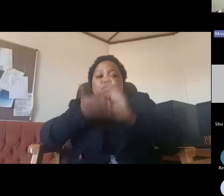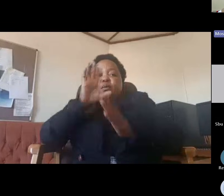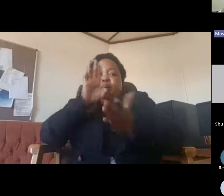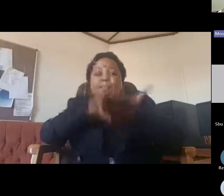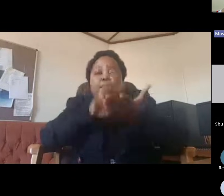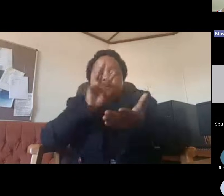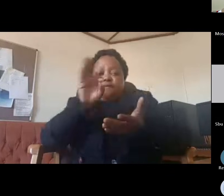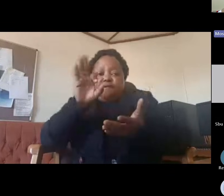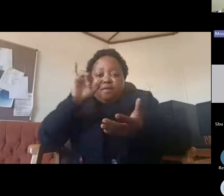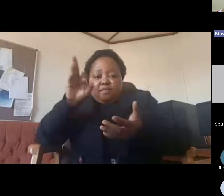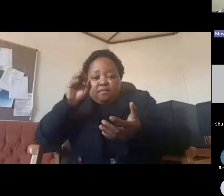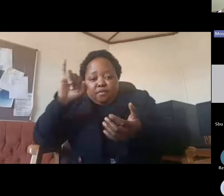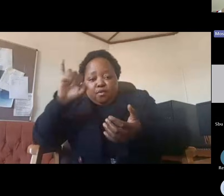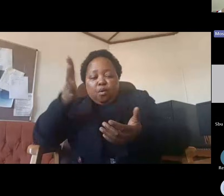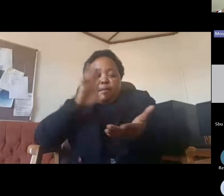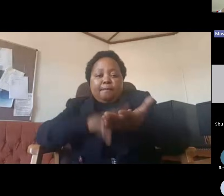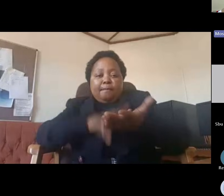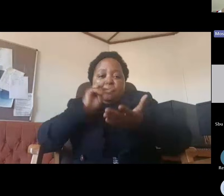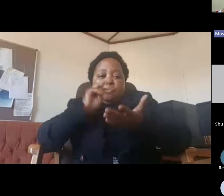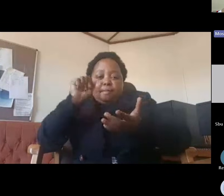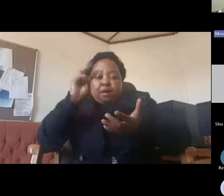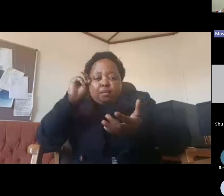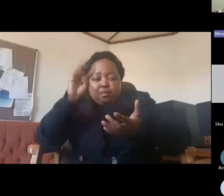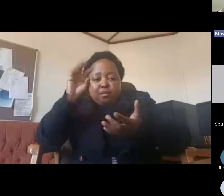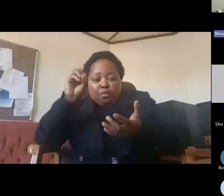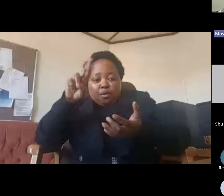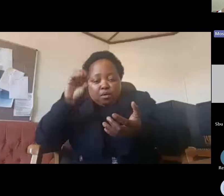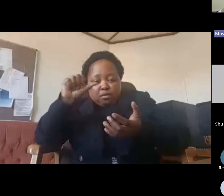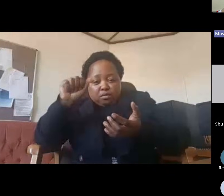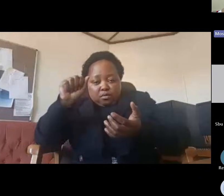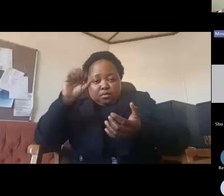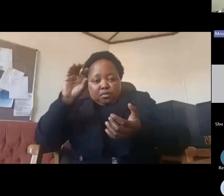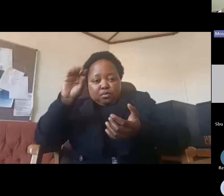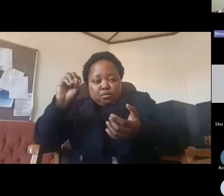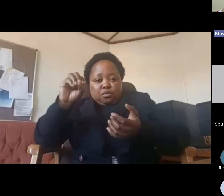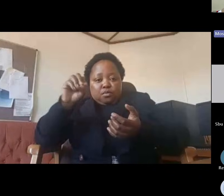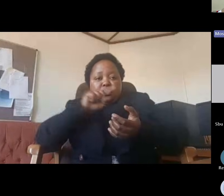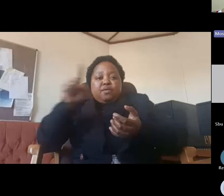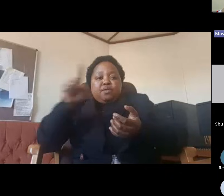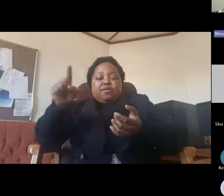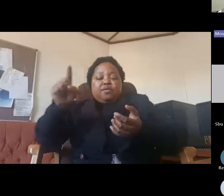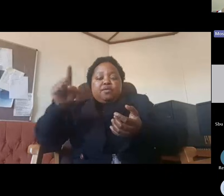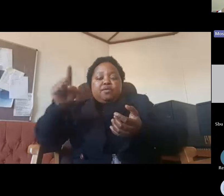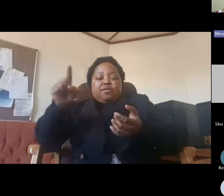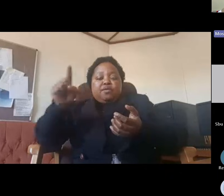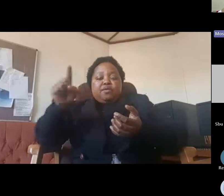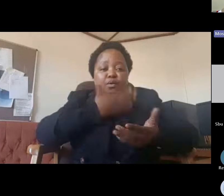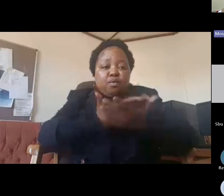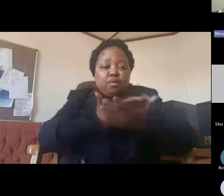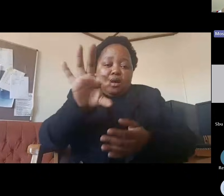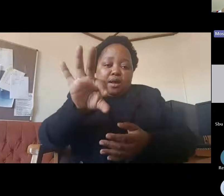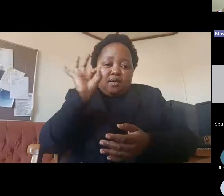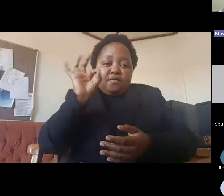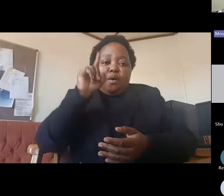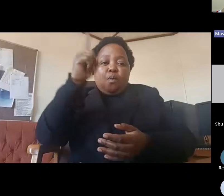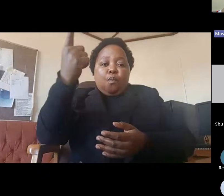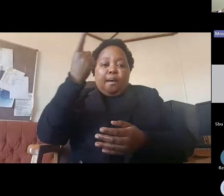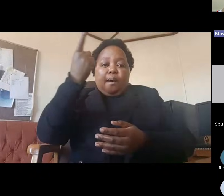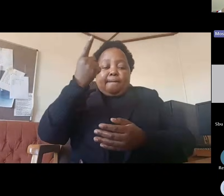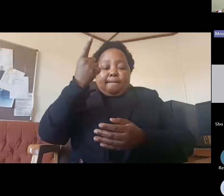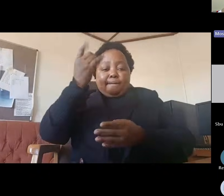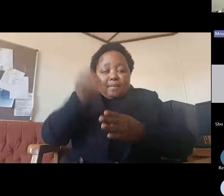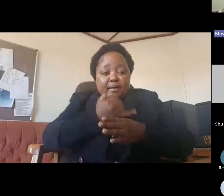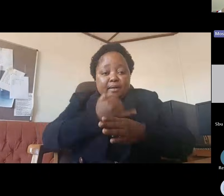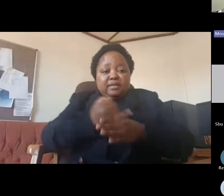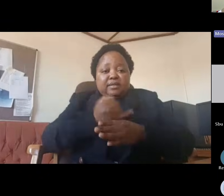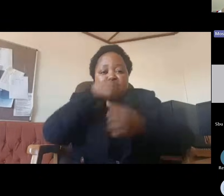say, if you were to identify one practical action that the government or our civil